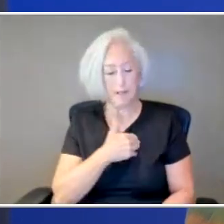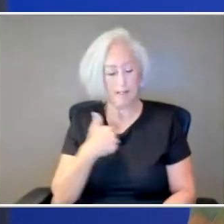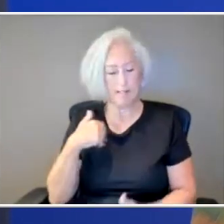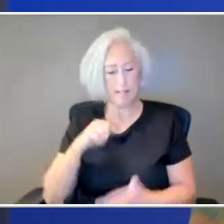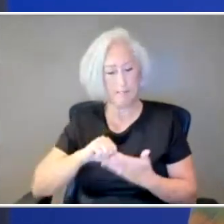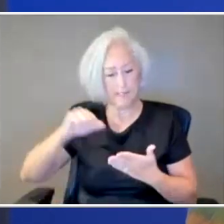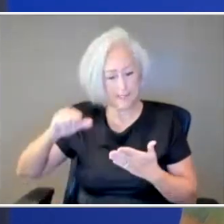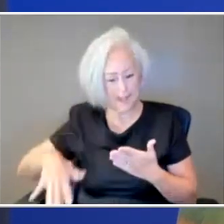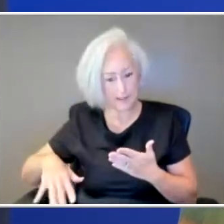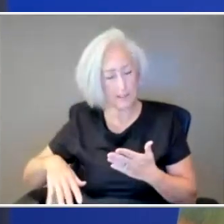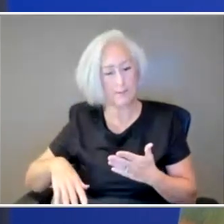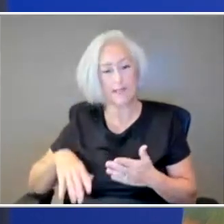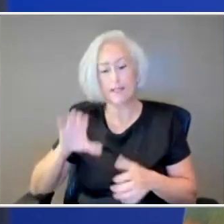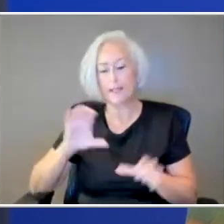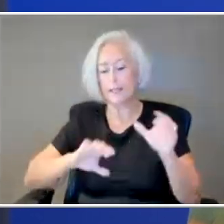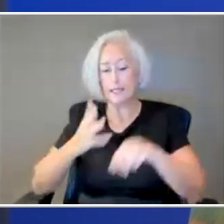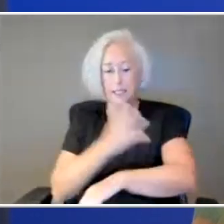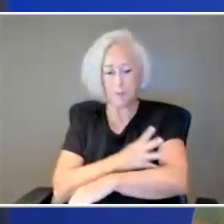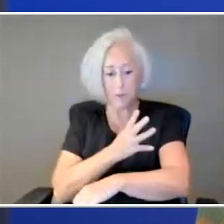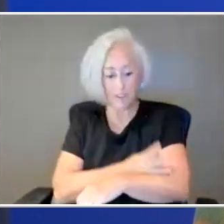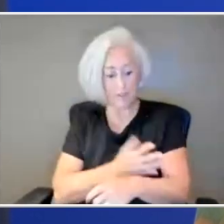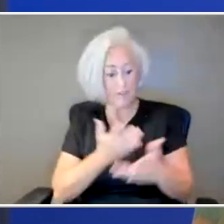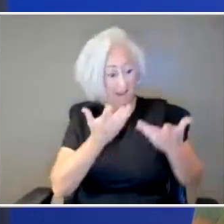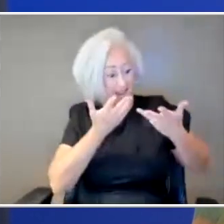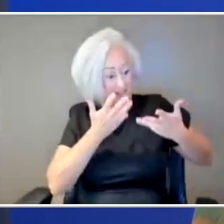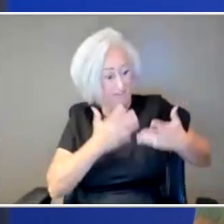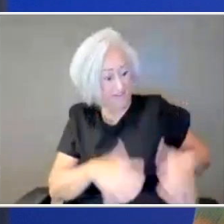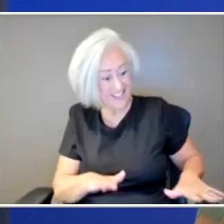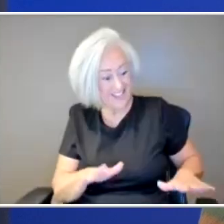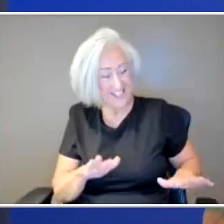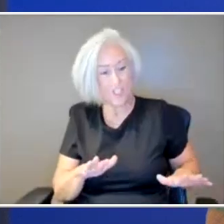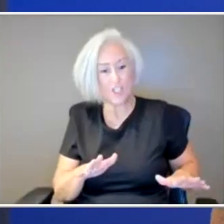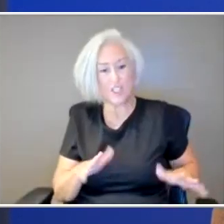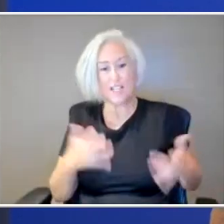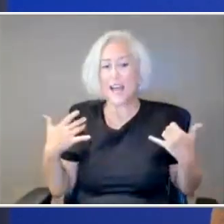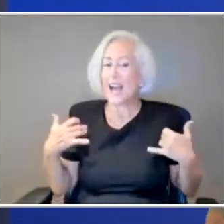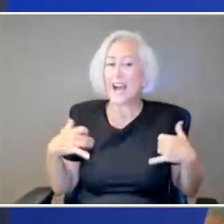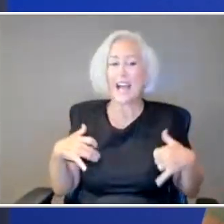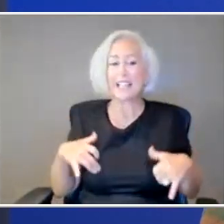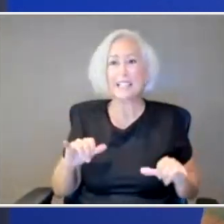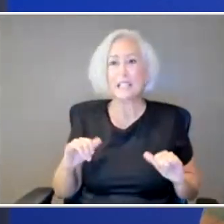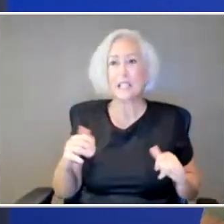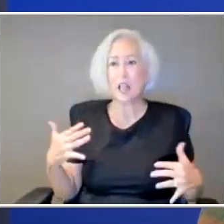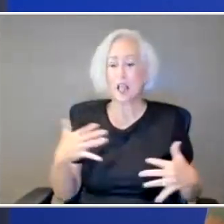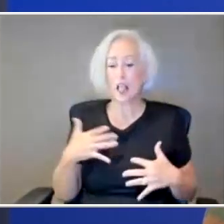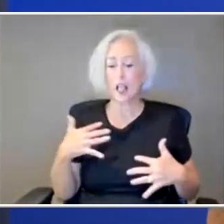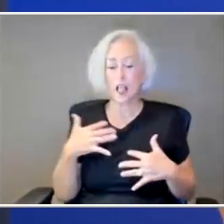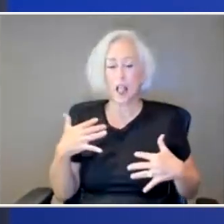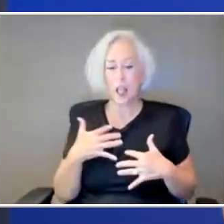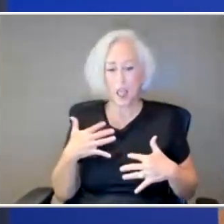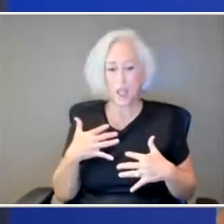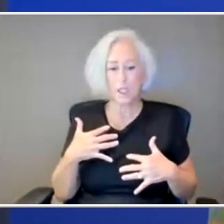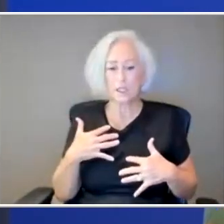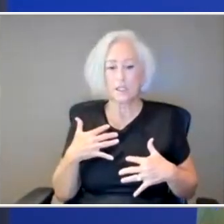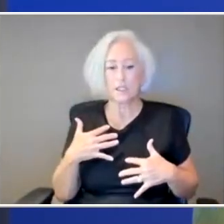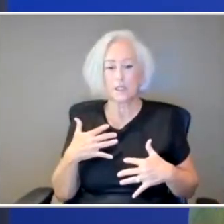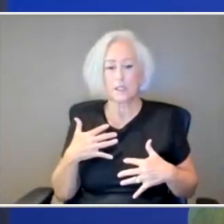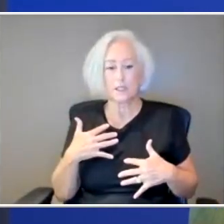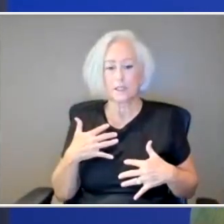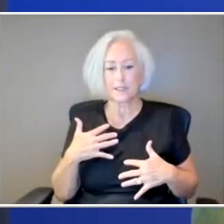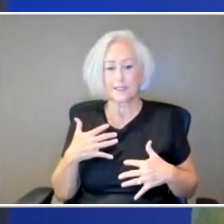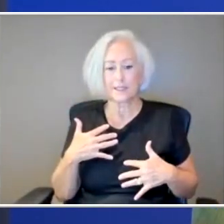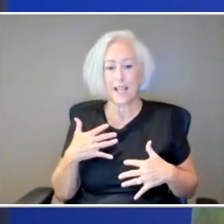and even coming out of that, I had that fear. I think probably all the rest of the